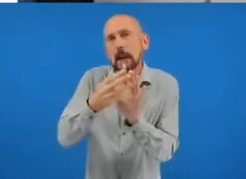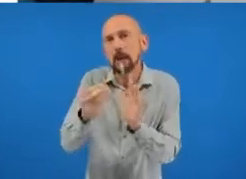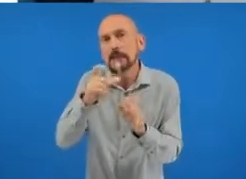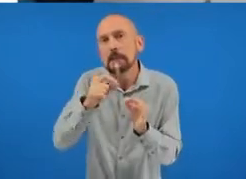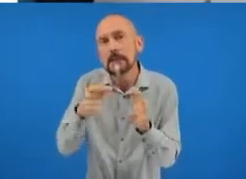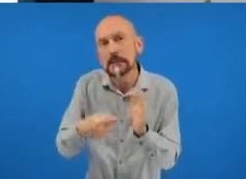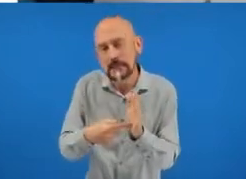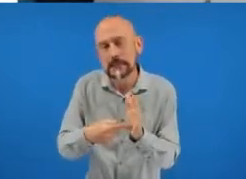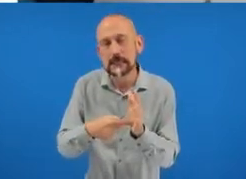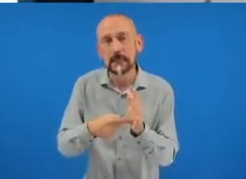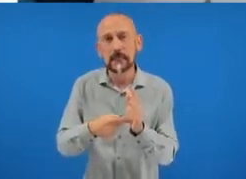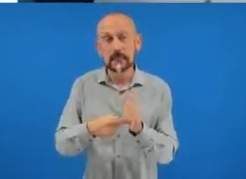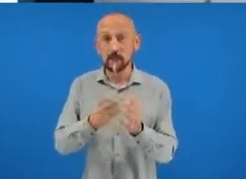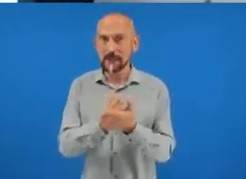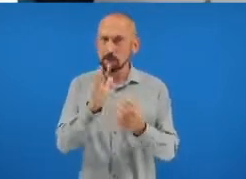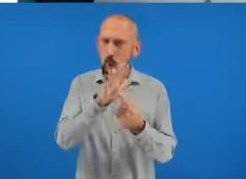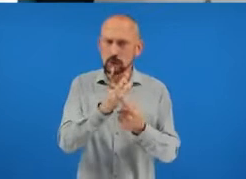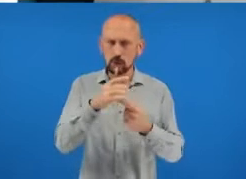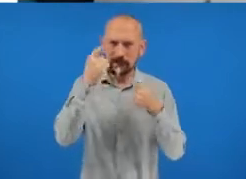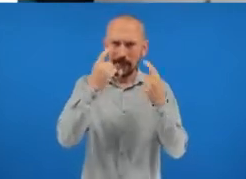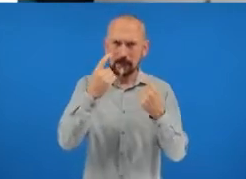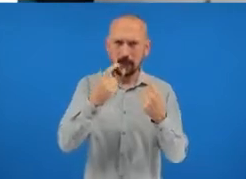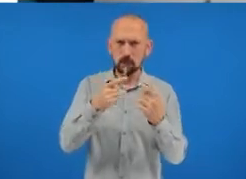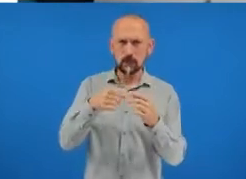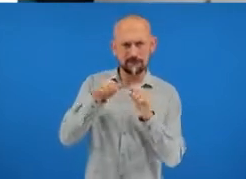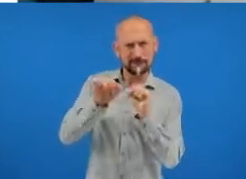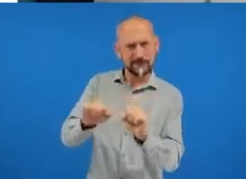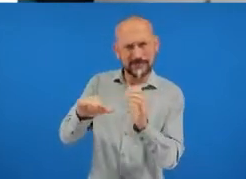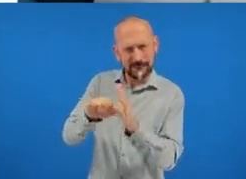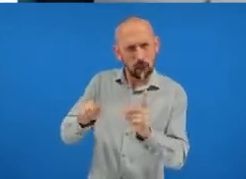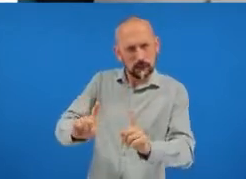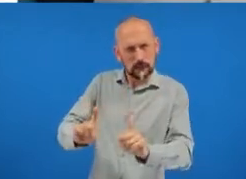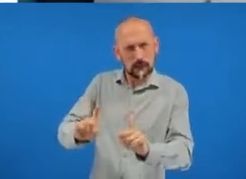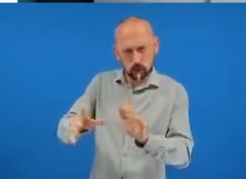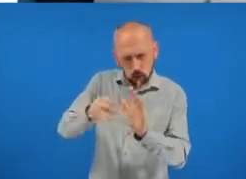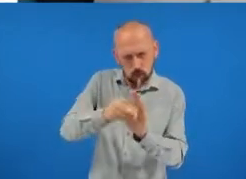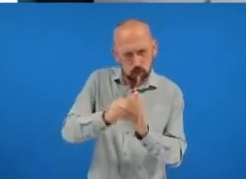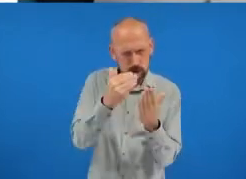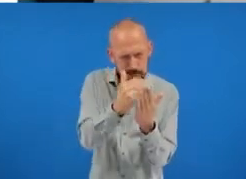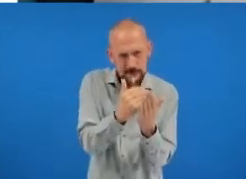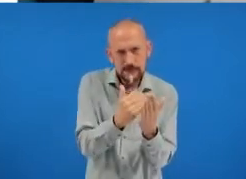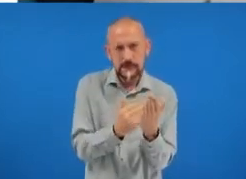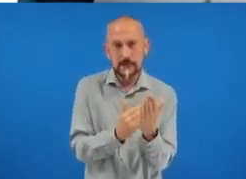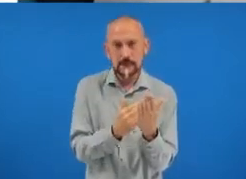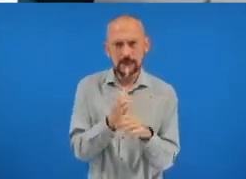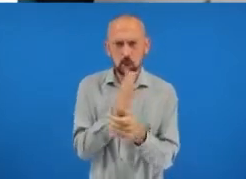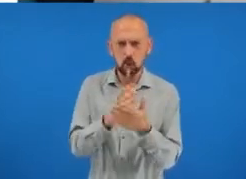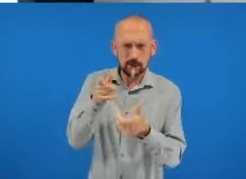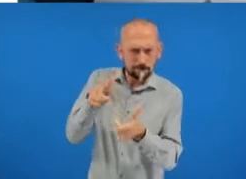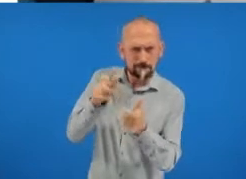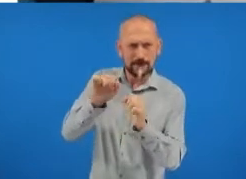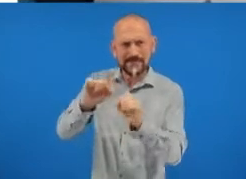having a really good roadmap of the person's difficulties, okay? We need to know what all the key processes are, the thoughts,